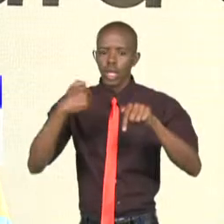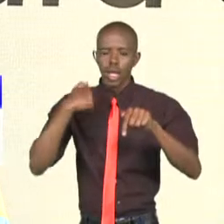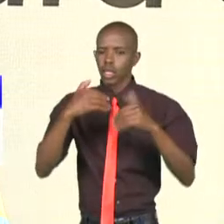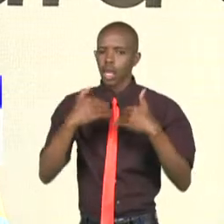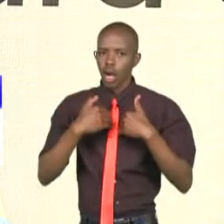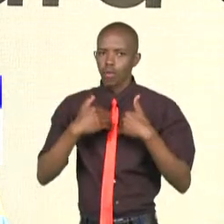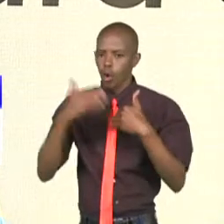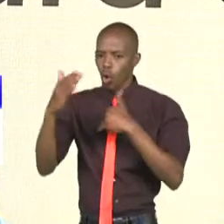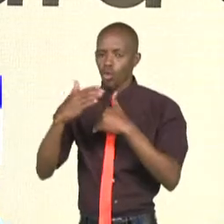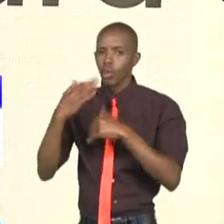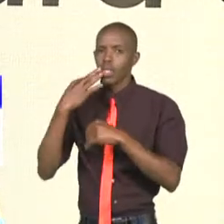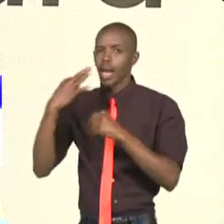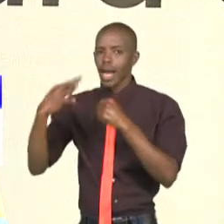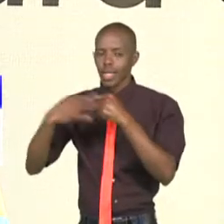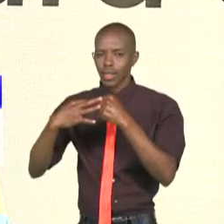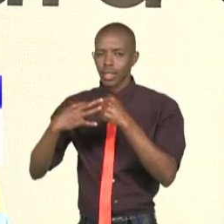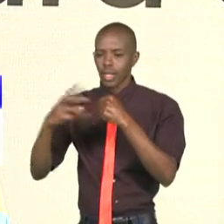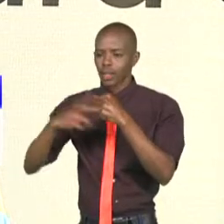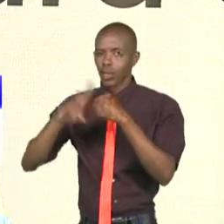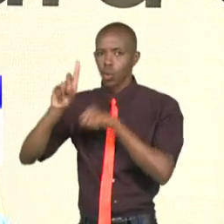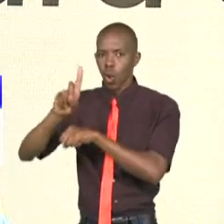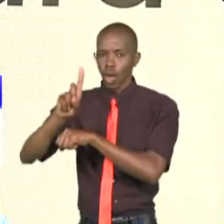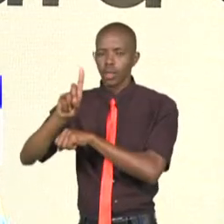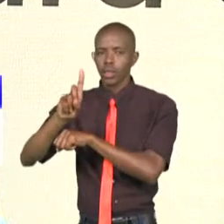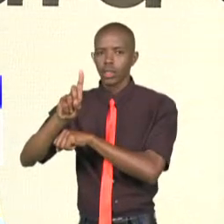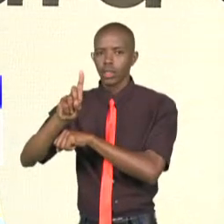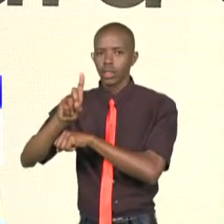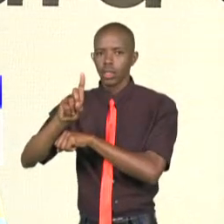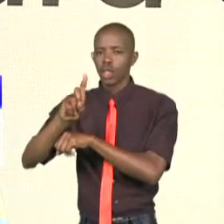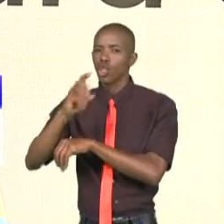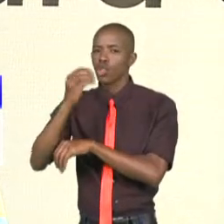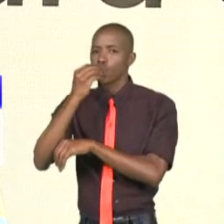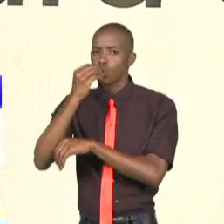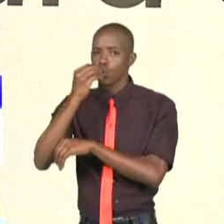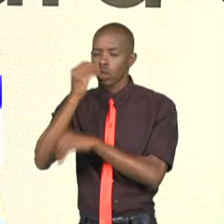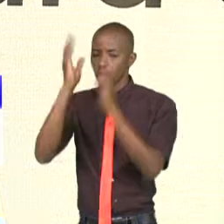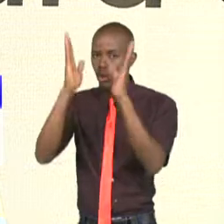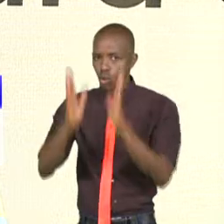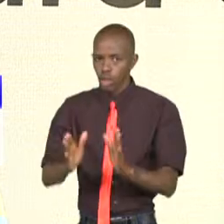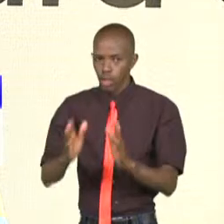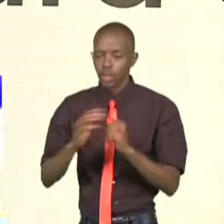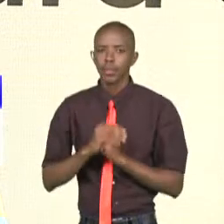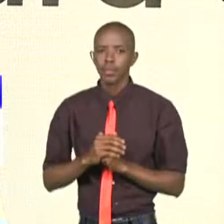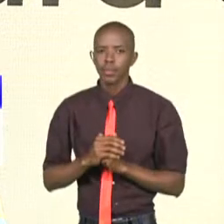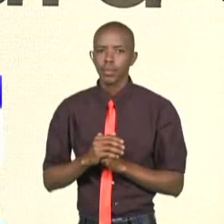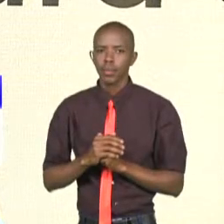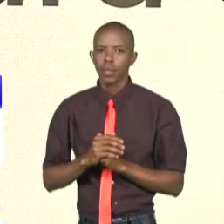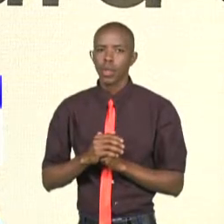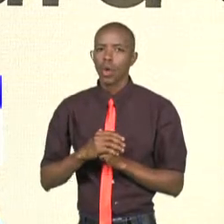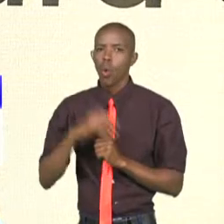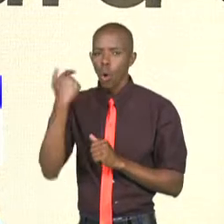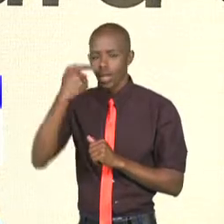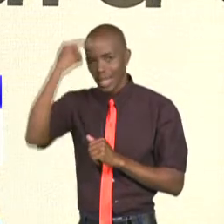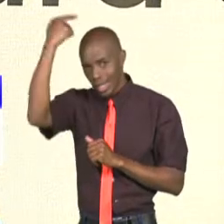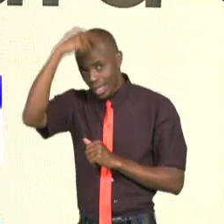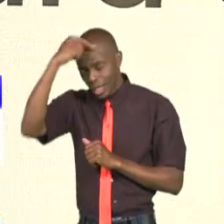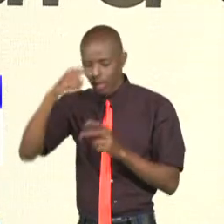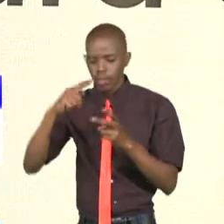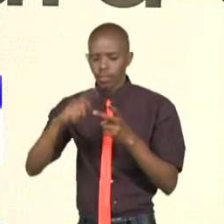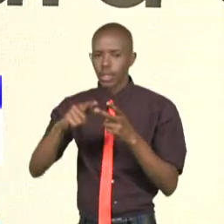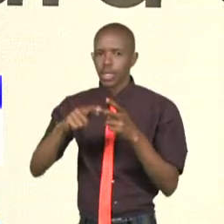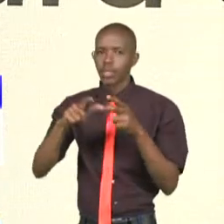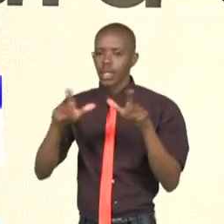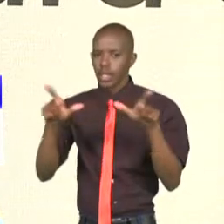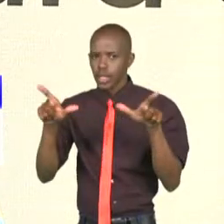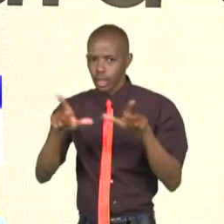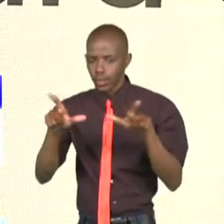about 871 nutritionists who are degree holders, certificate level, and